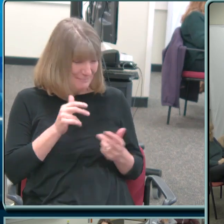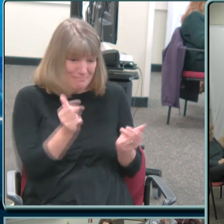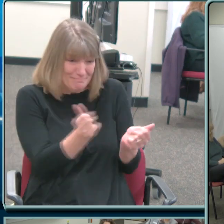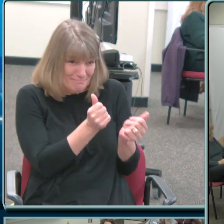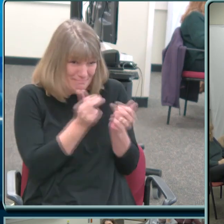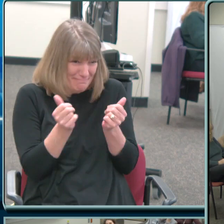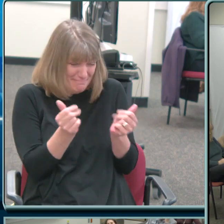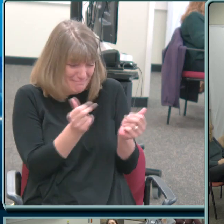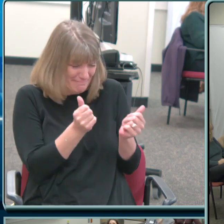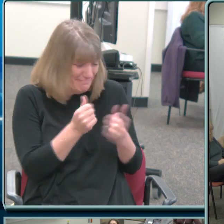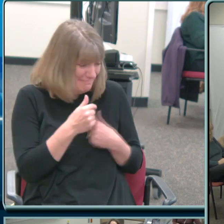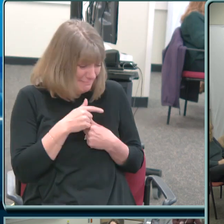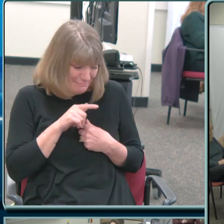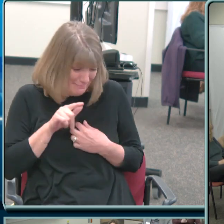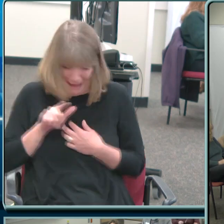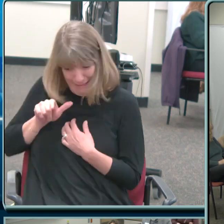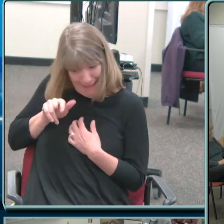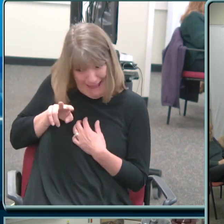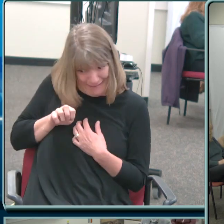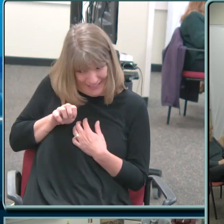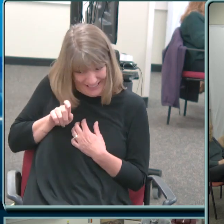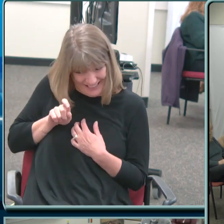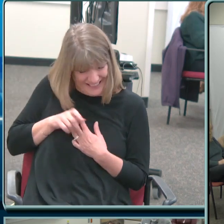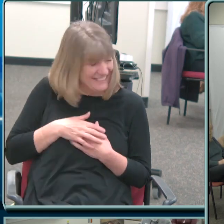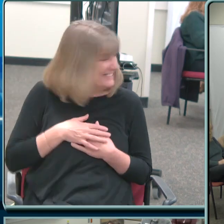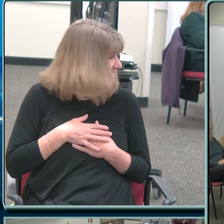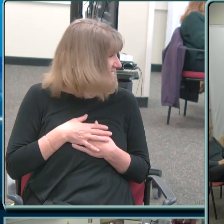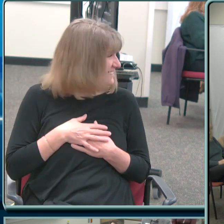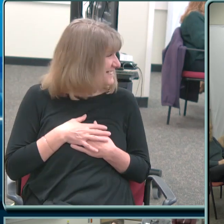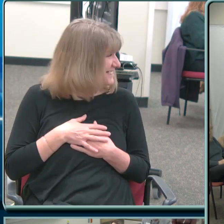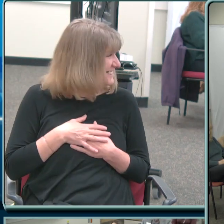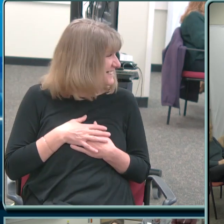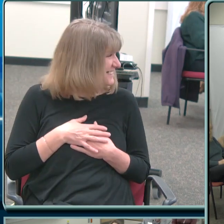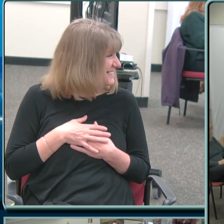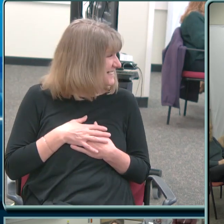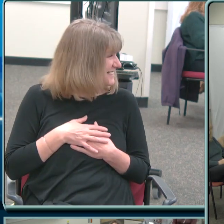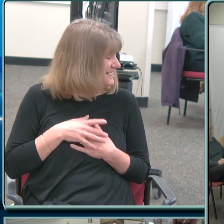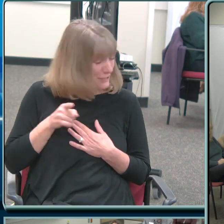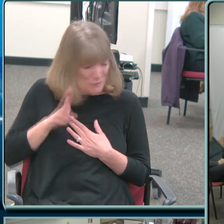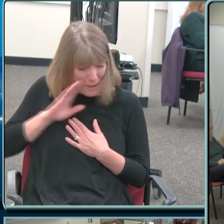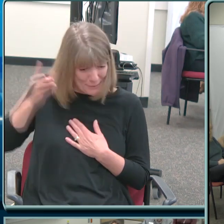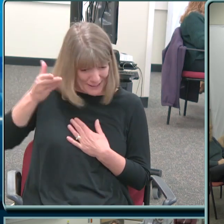Go ahead You're live. You're in a and room with 40 present. people. Yeah.